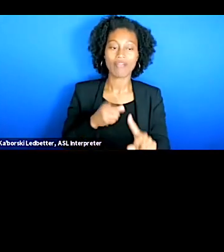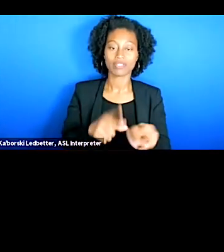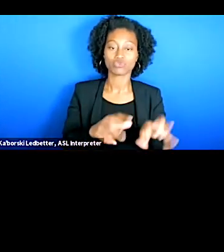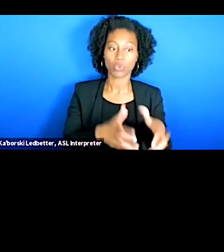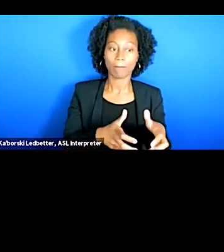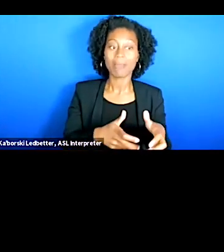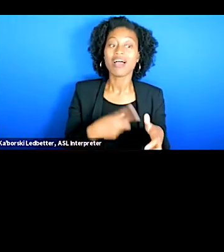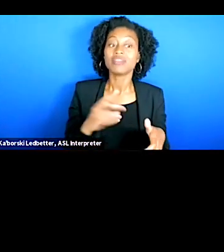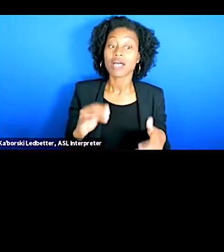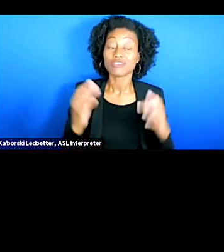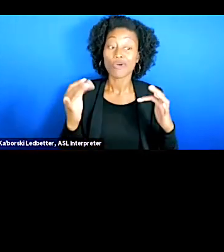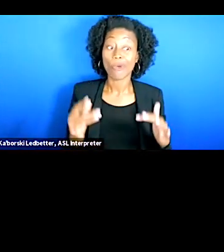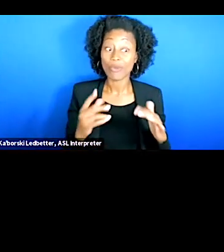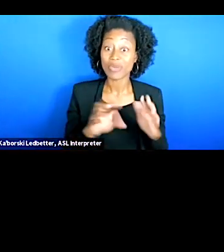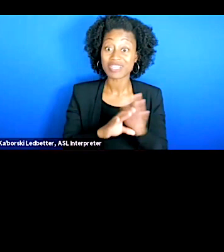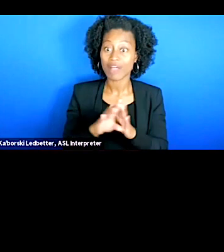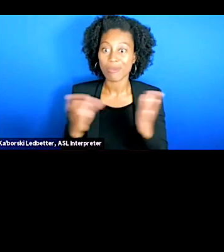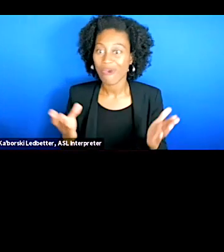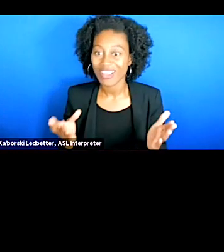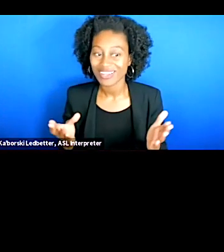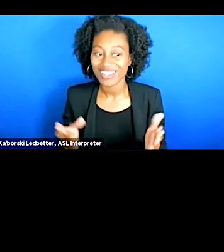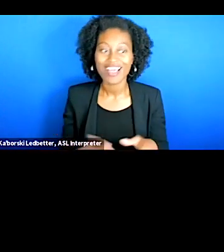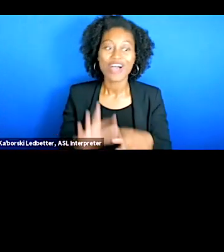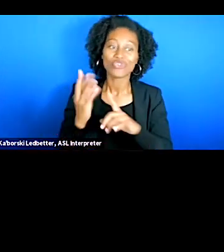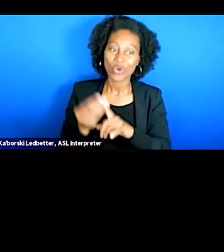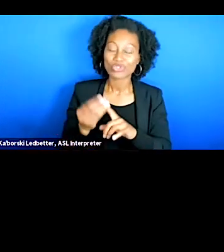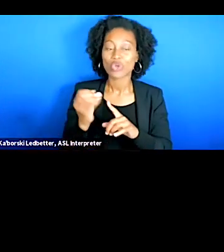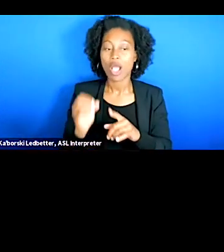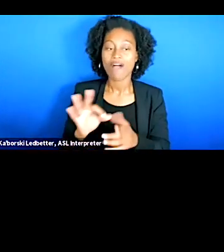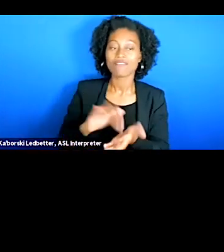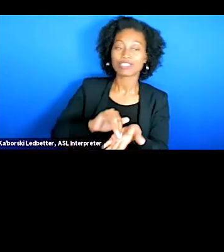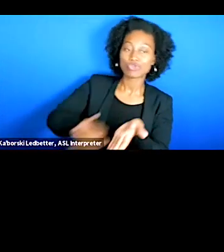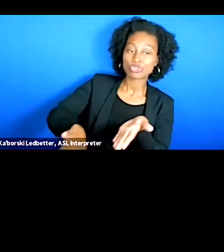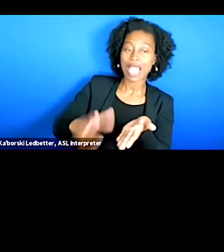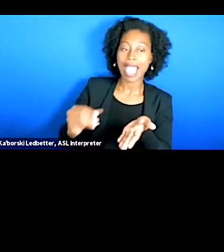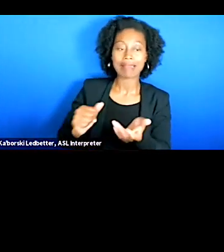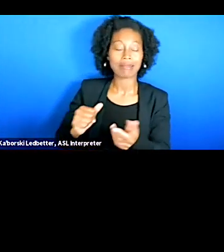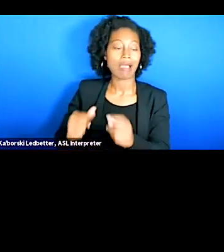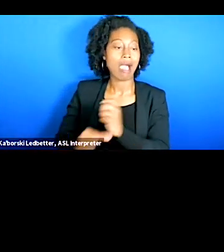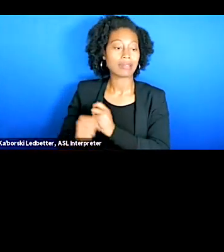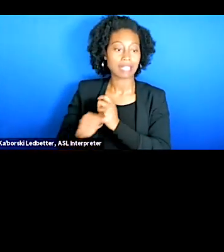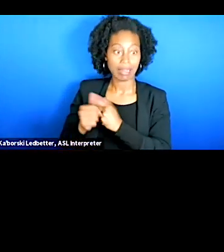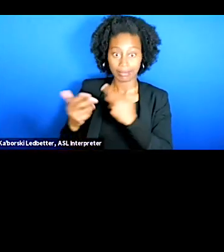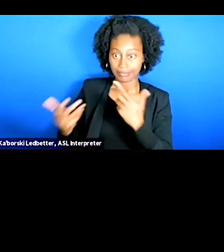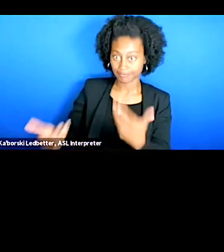and hostility, peers and negative experiences, and encountering